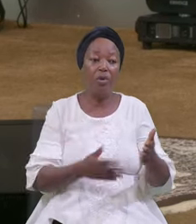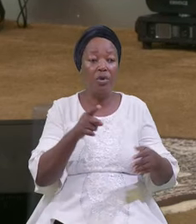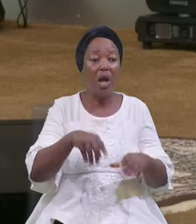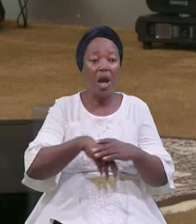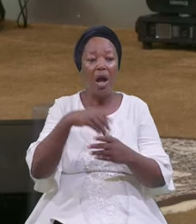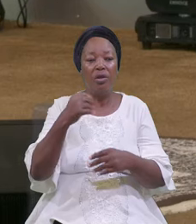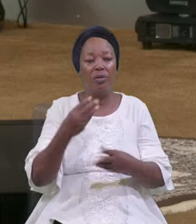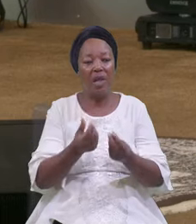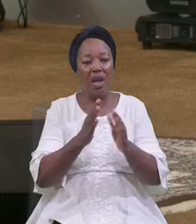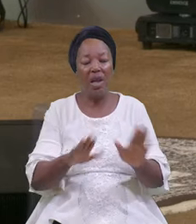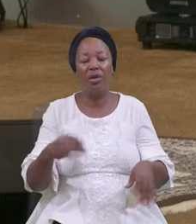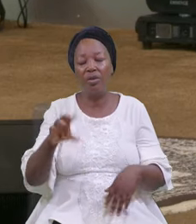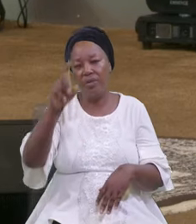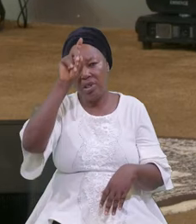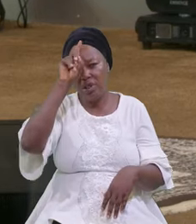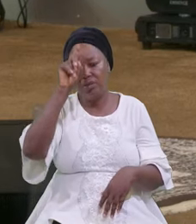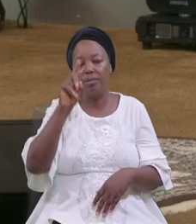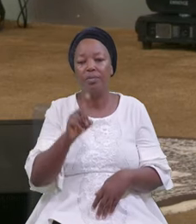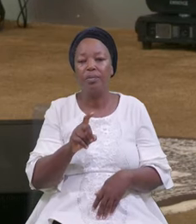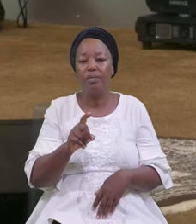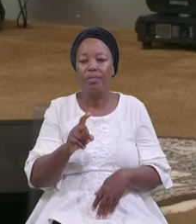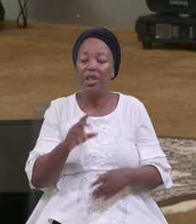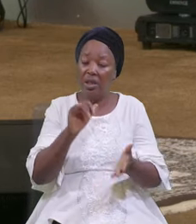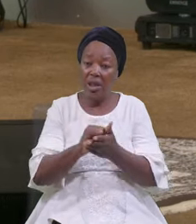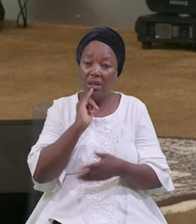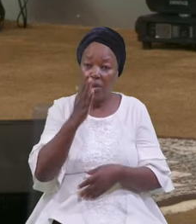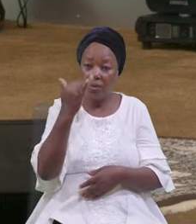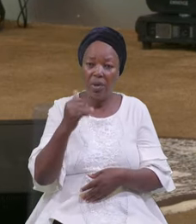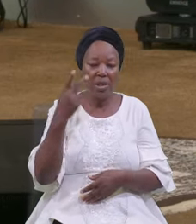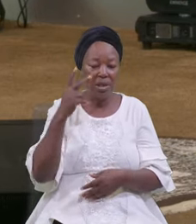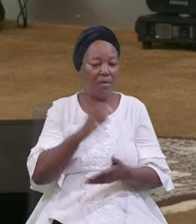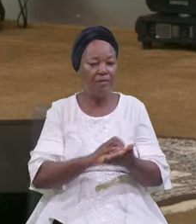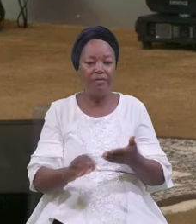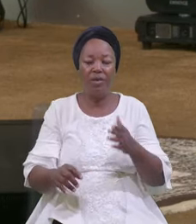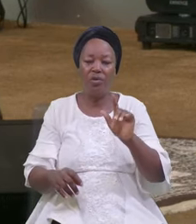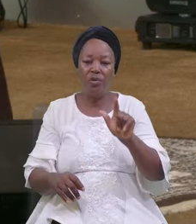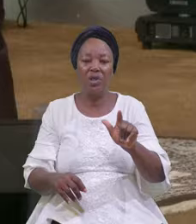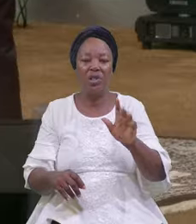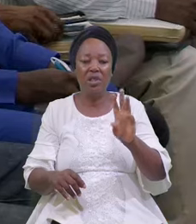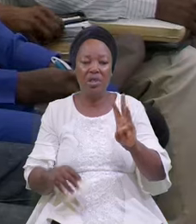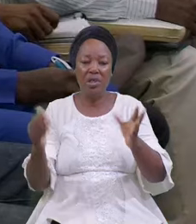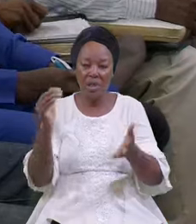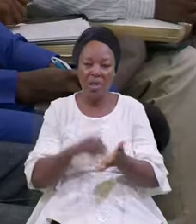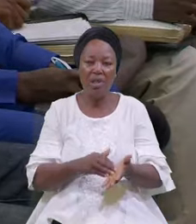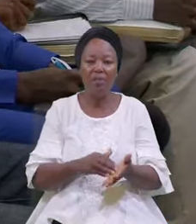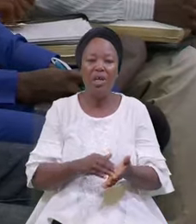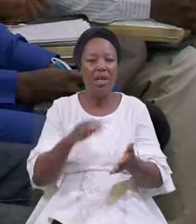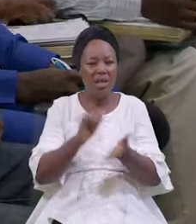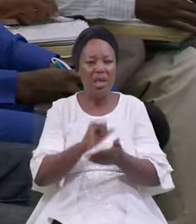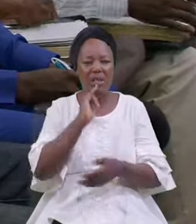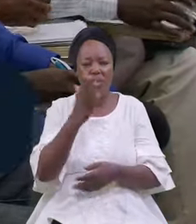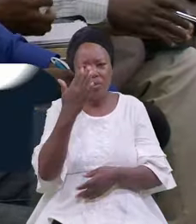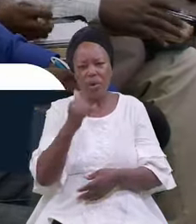out of the land of Egypt. That's why, look at verse 26 again. That's why